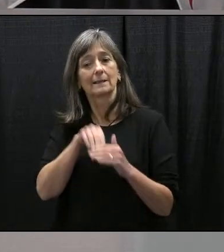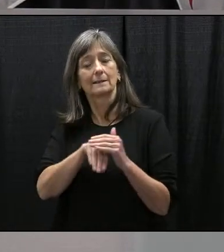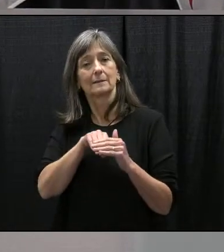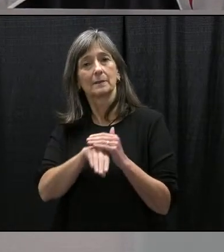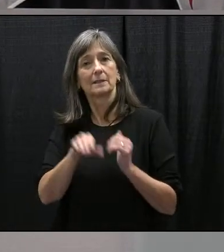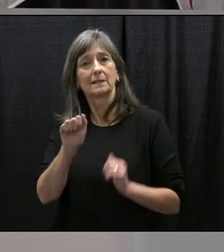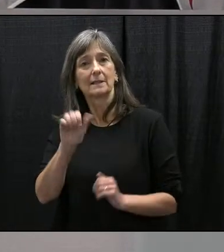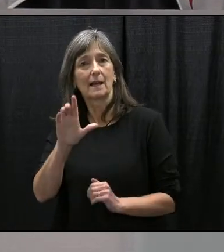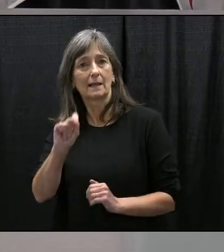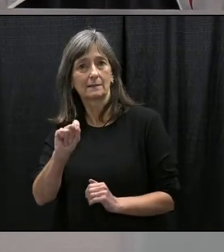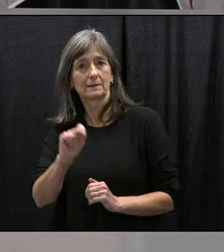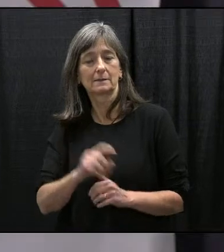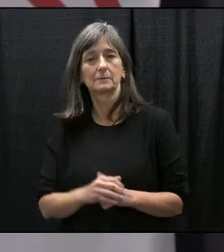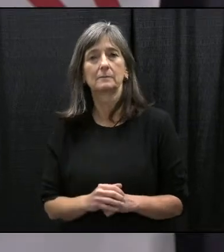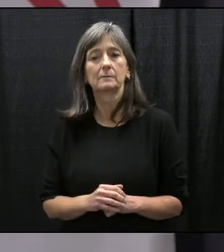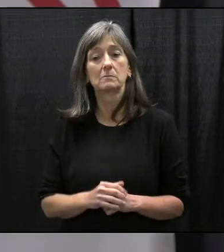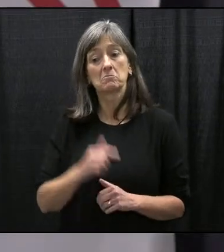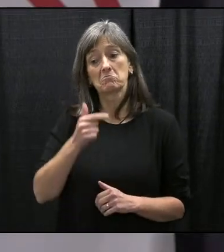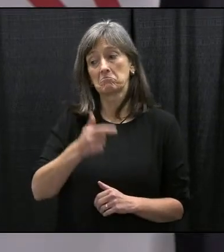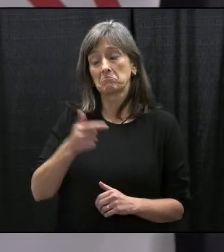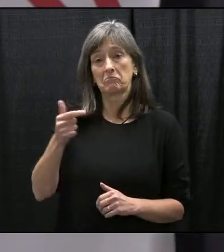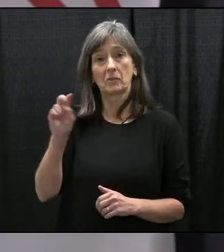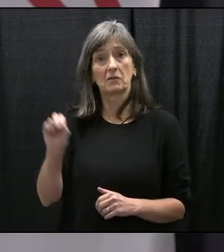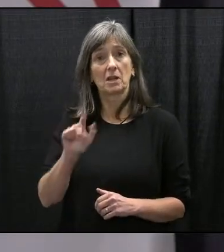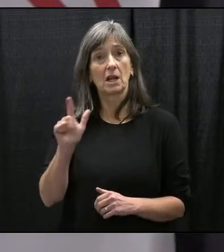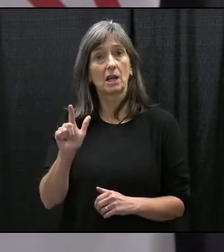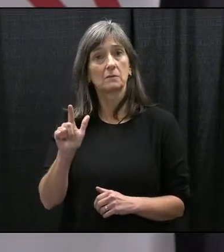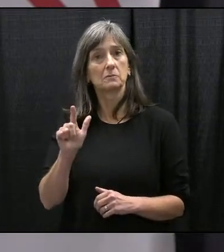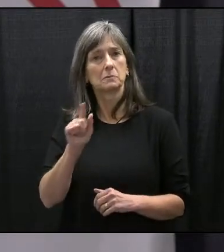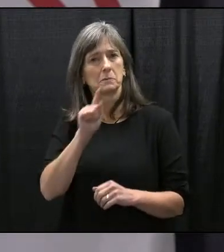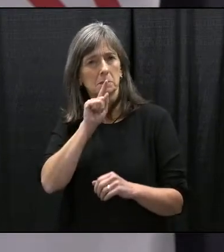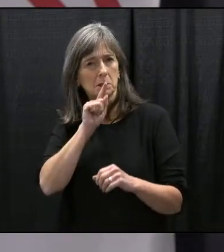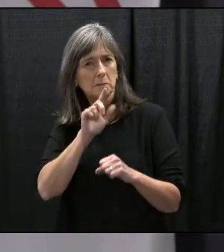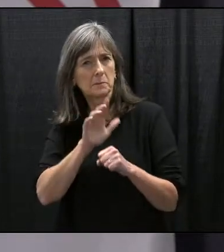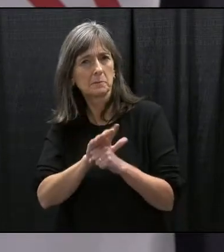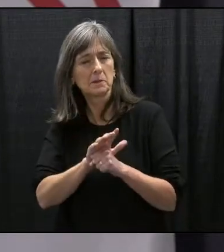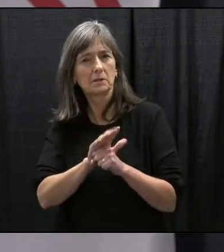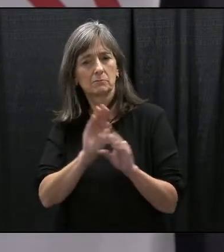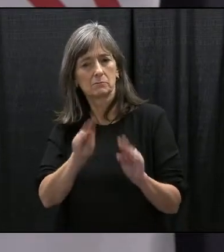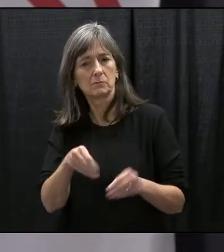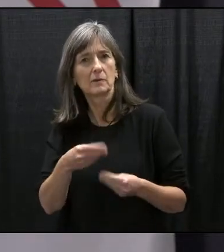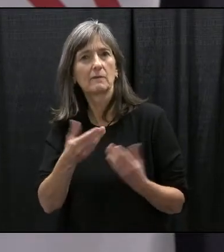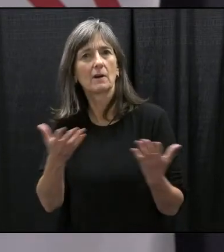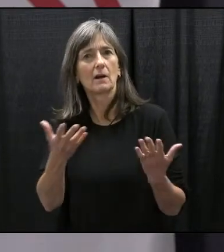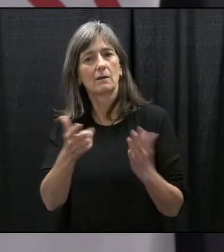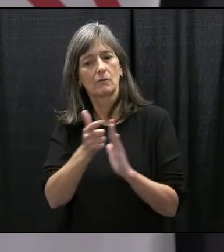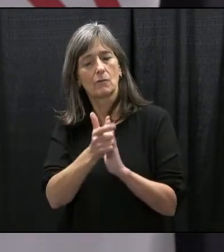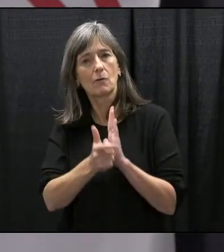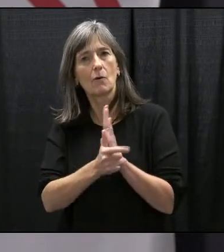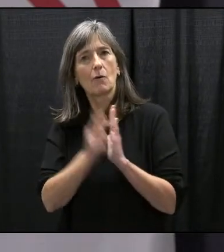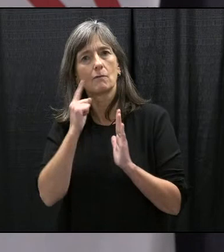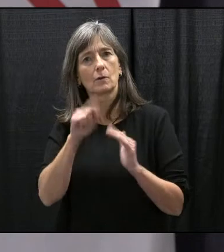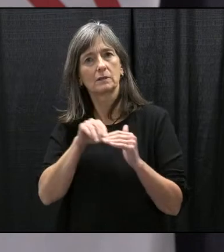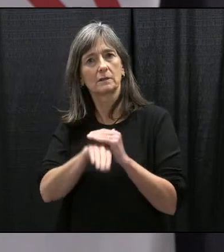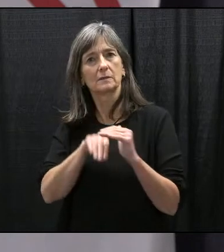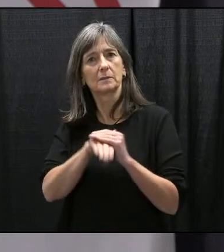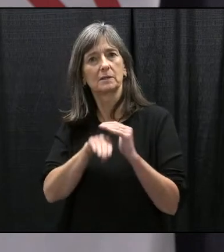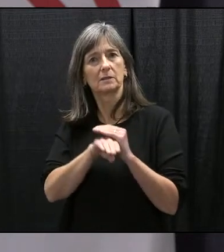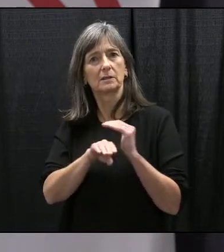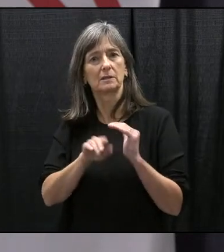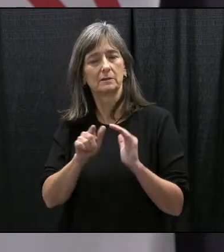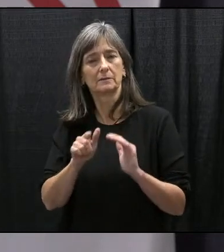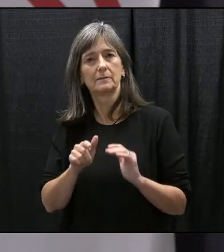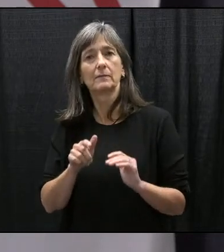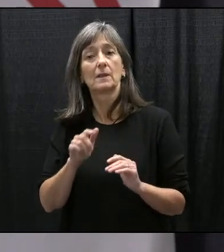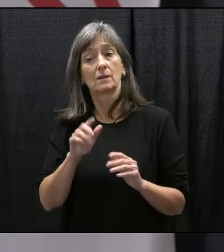Act. As a government, we are strongly committed to delivering provincial accessibility legislation to create a more